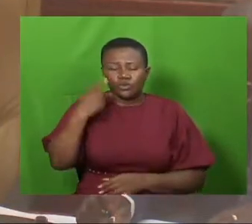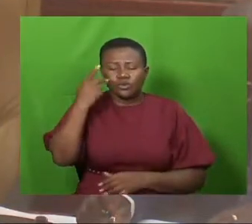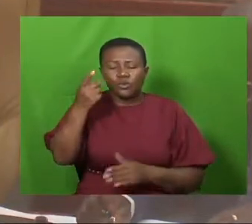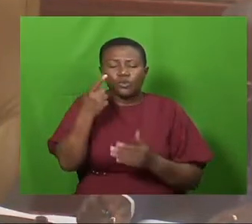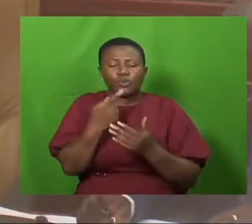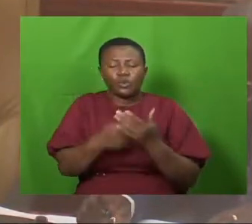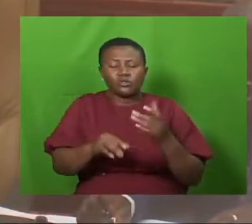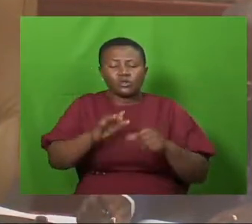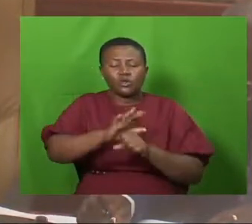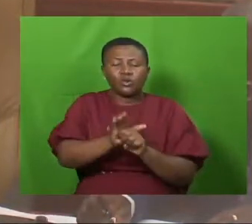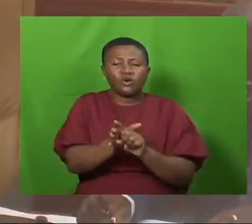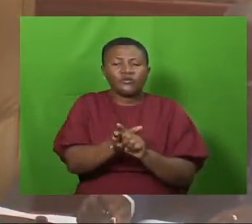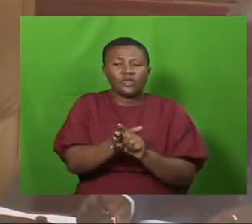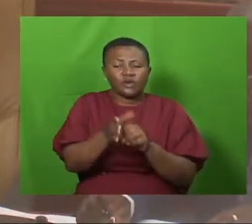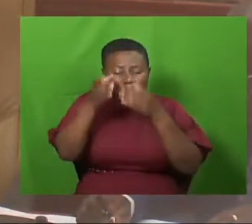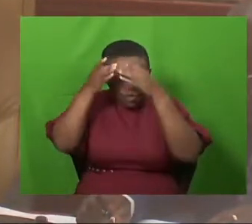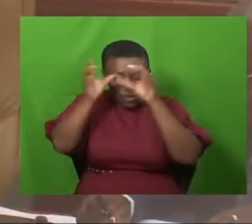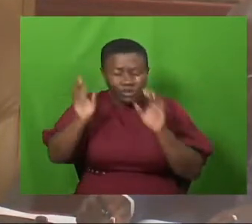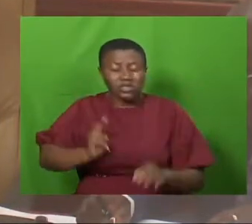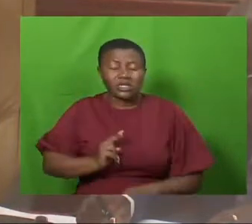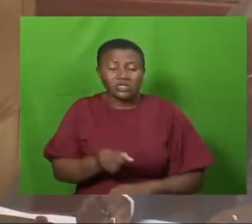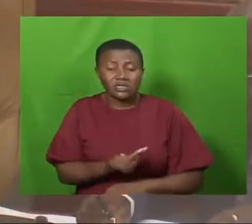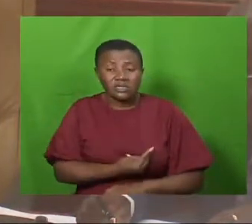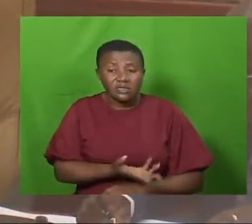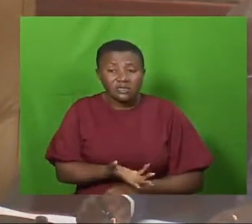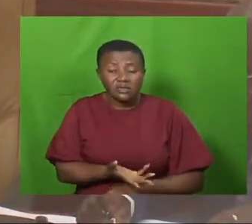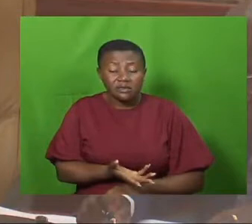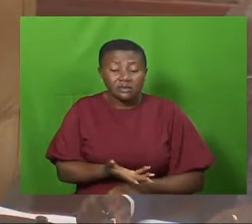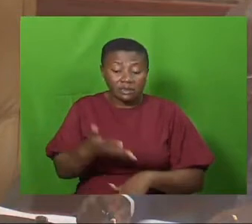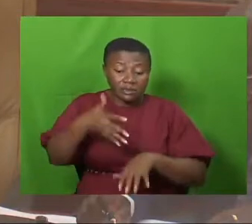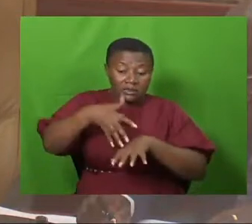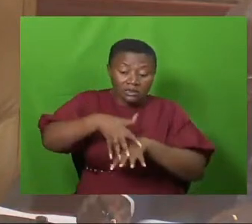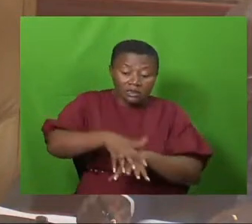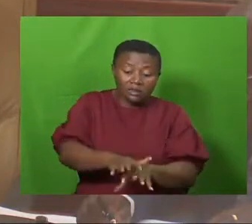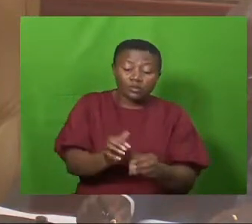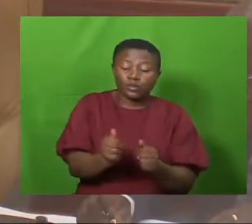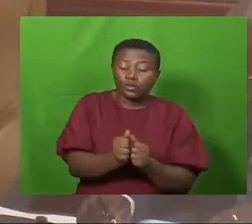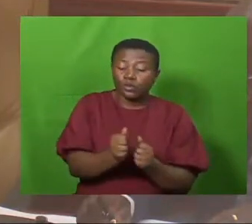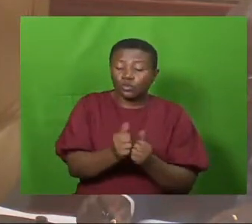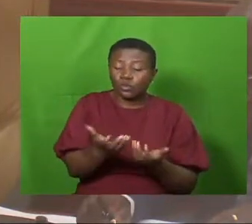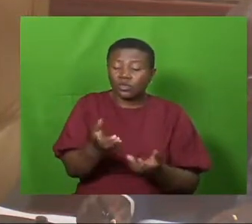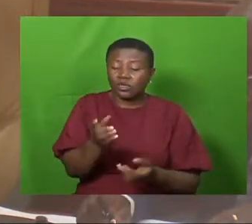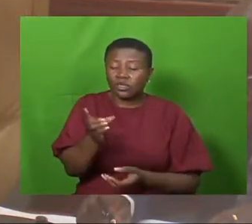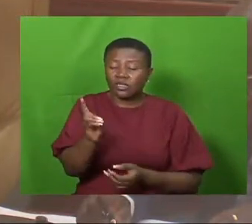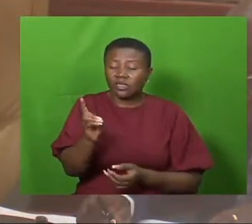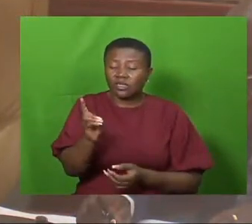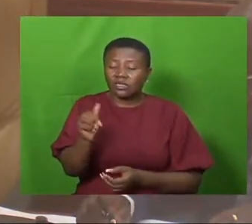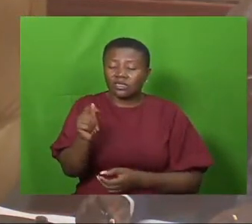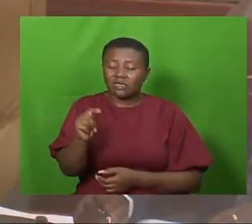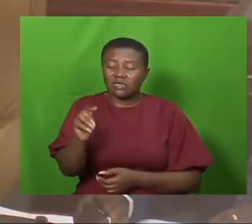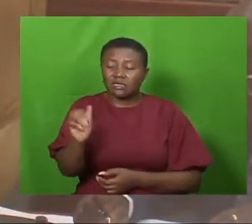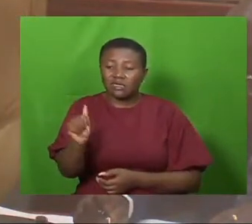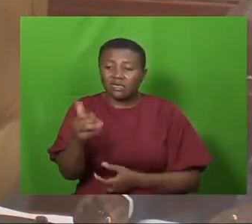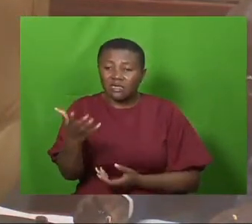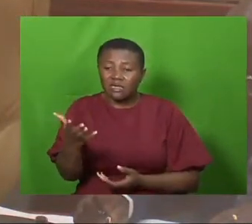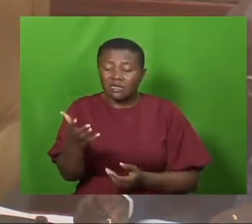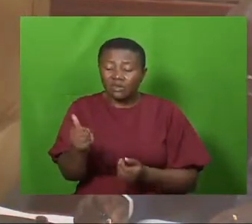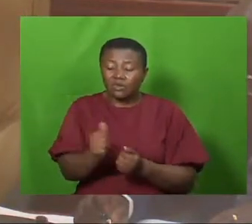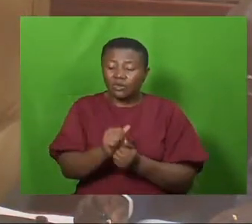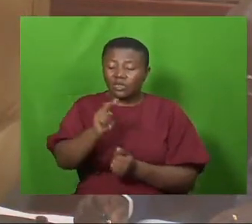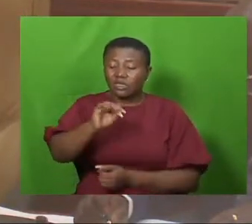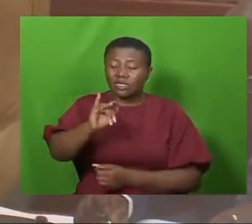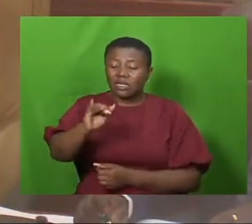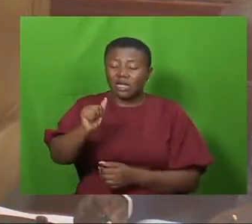us. But from integration of databases with our national ID card, which our friends